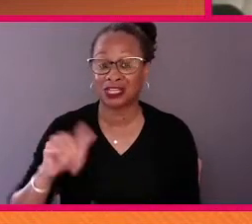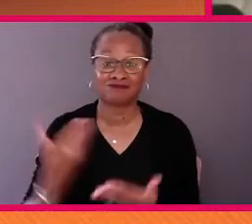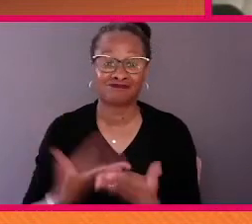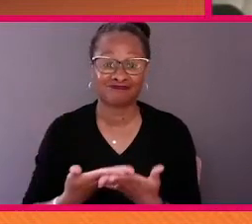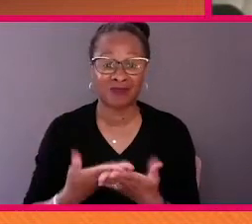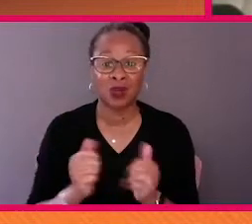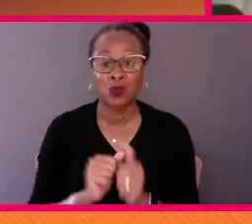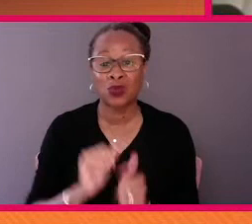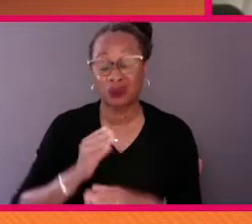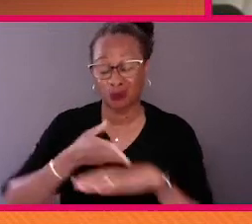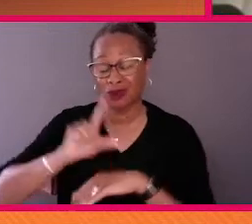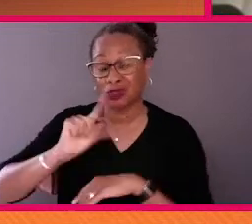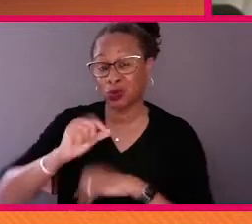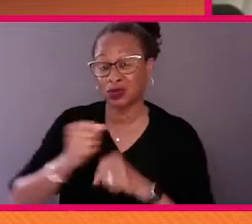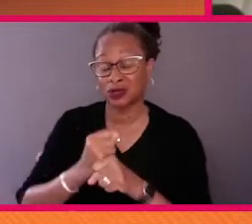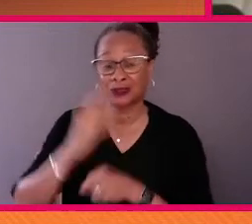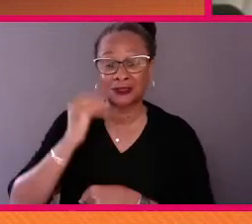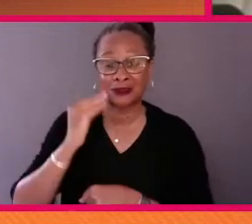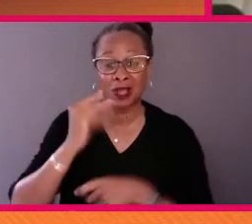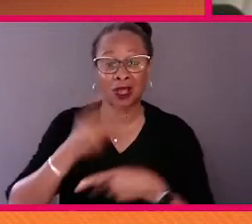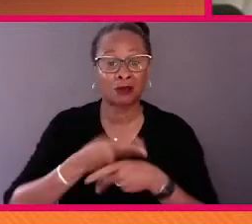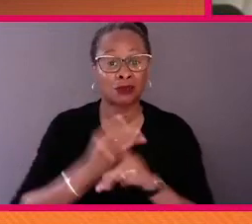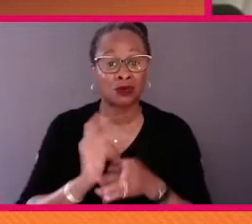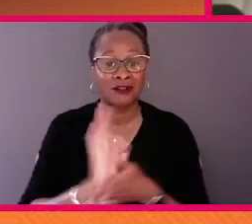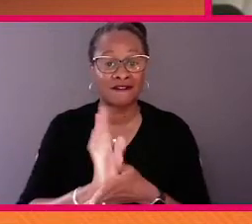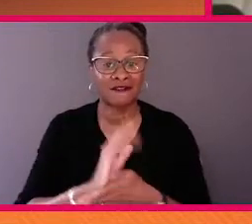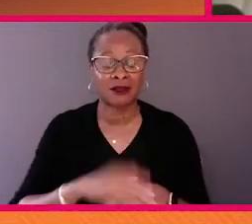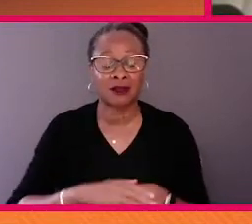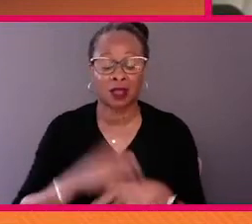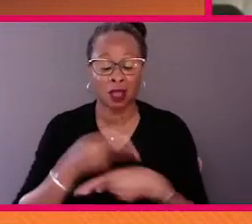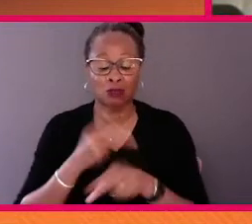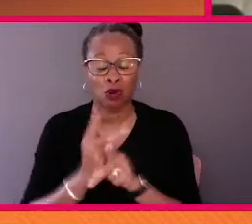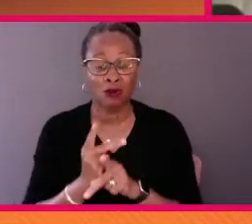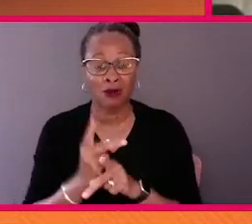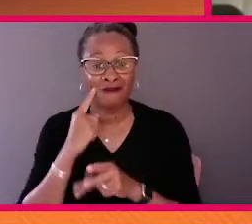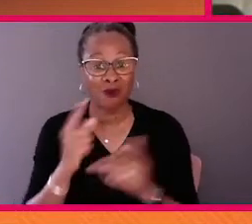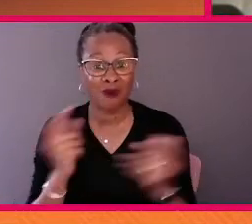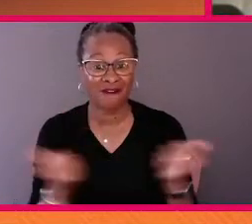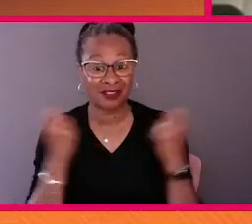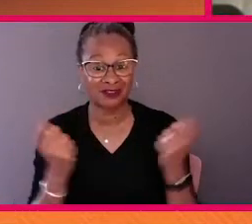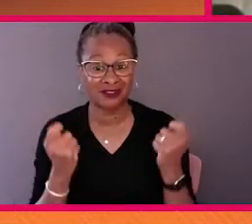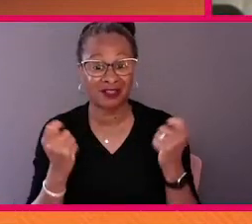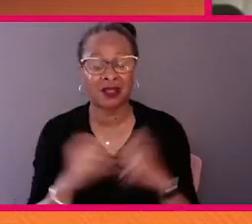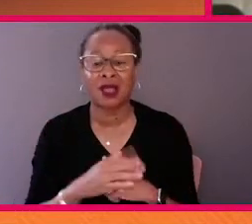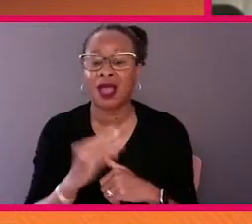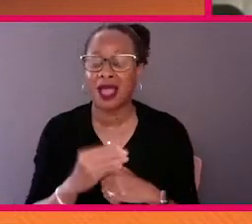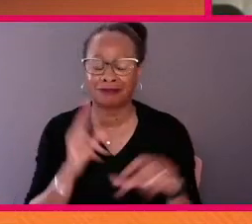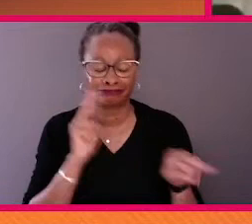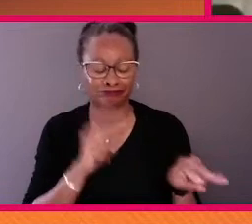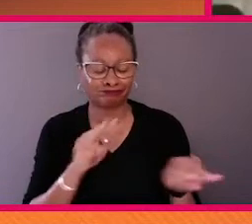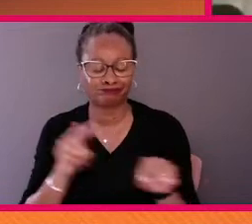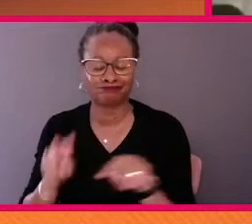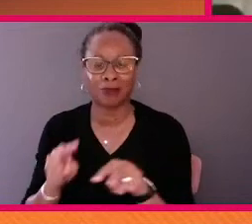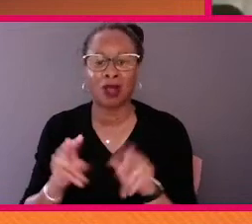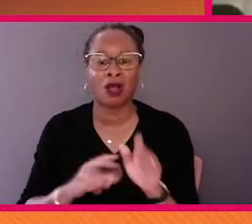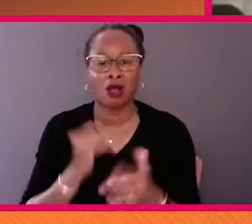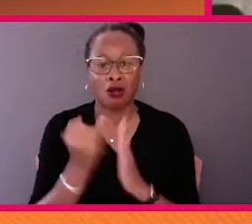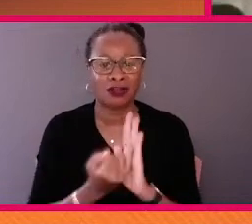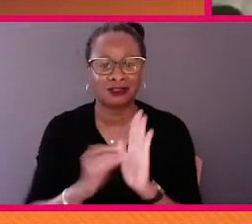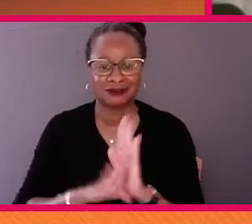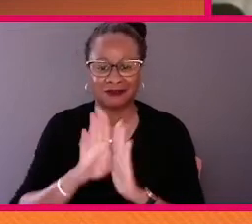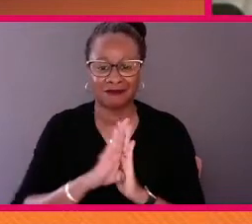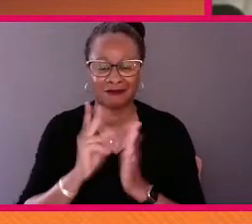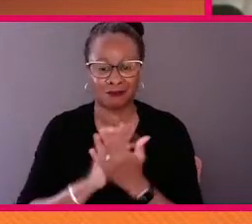experience producing films, programming festivals, and overseeing artist development programs.